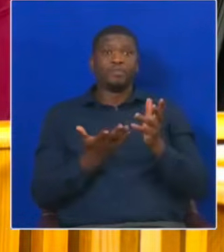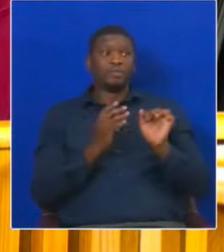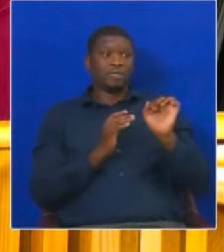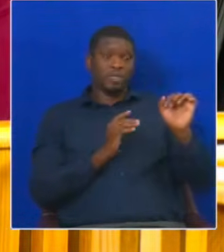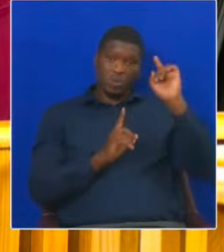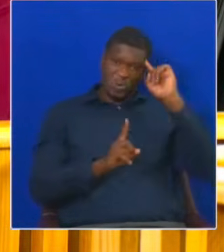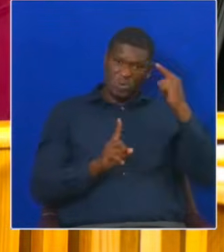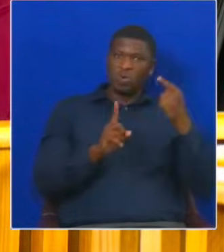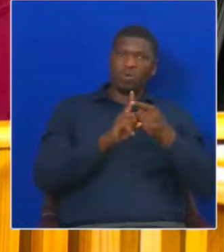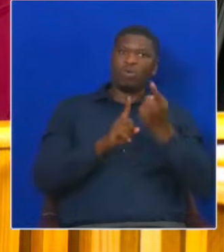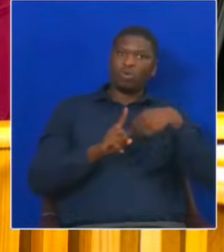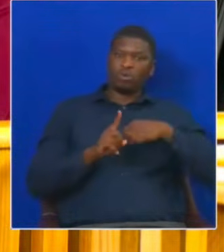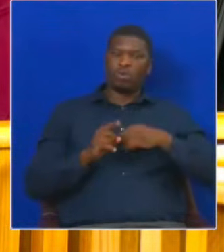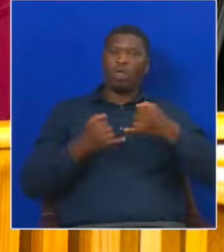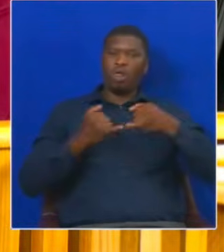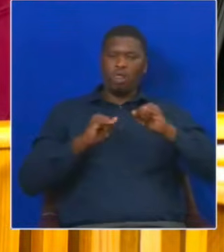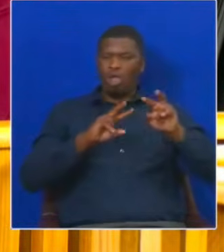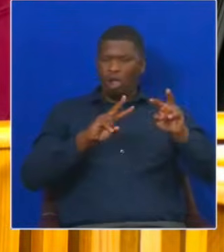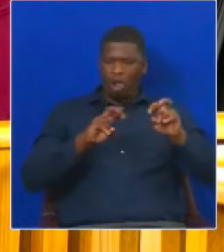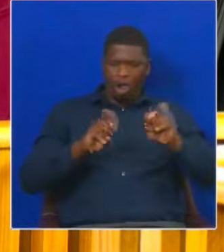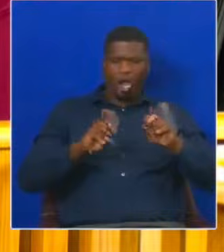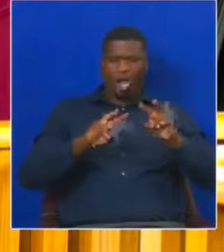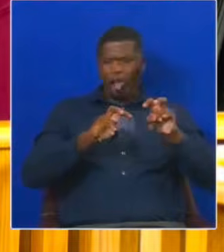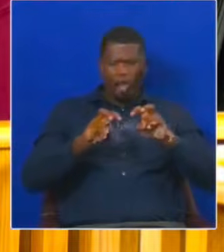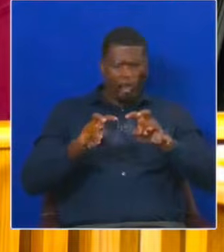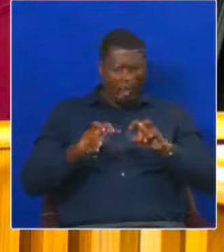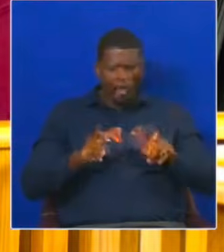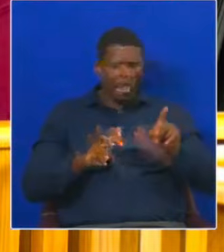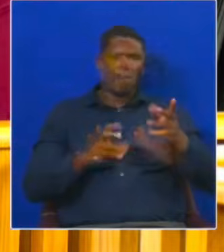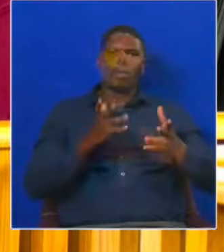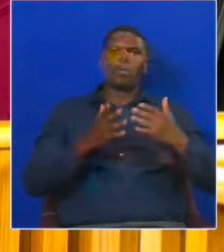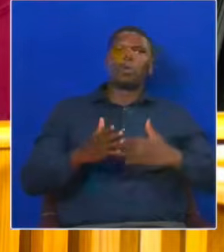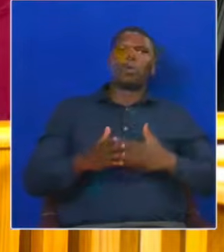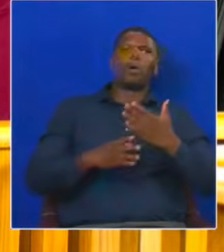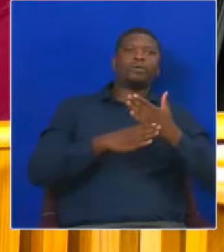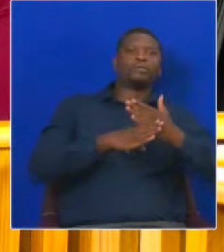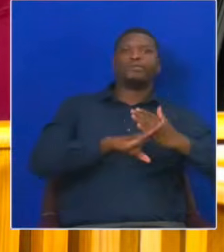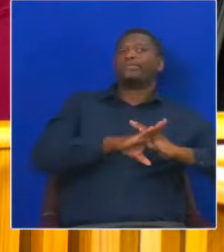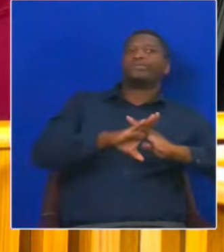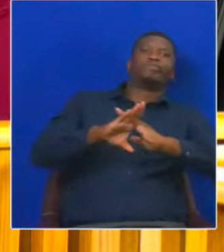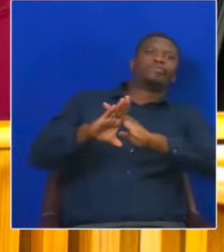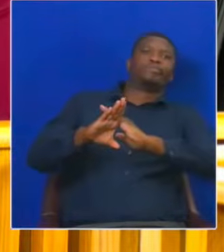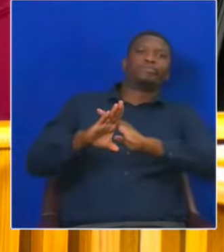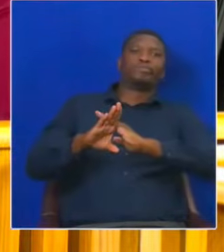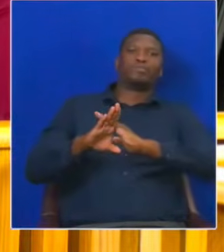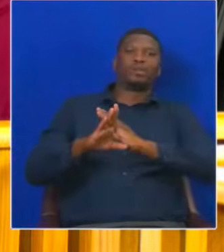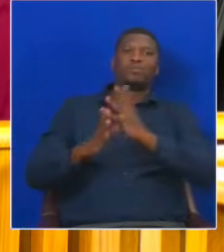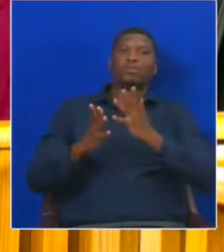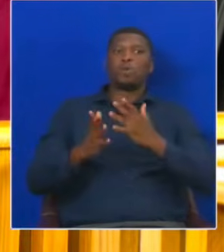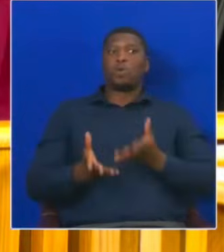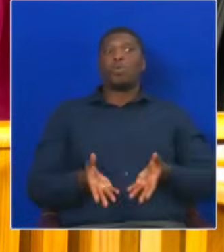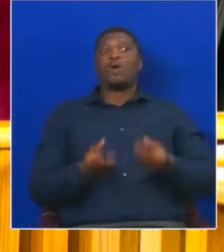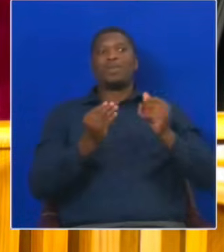from getting to Lucky Mulife.